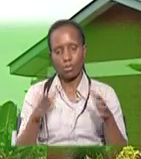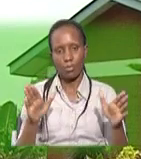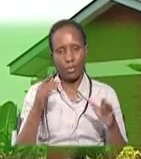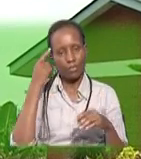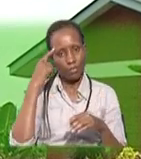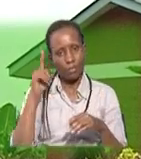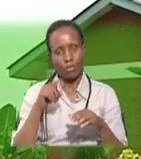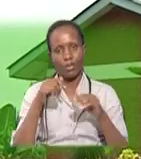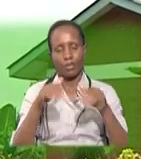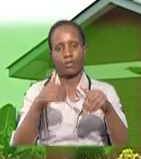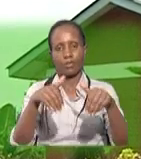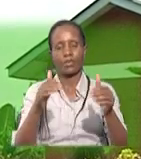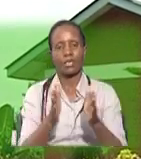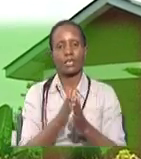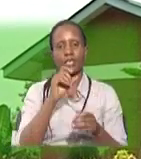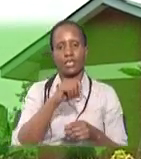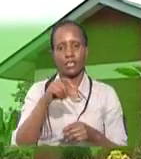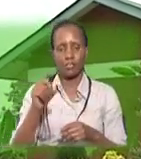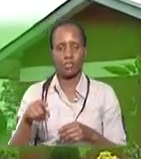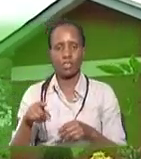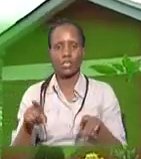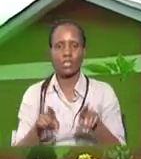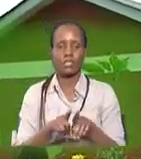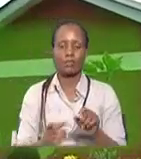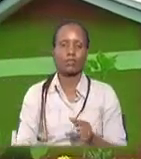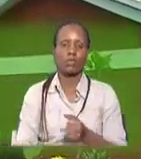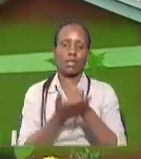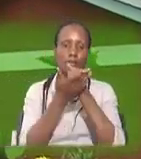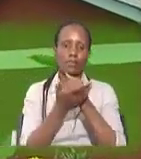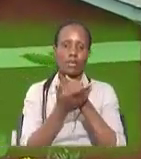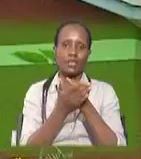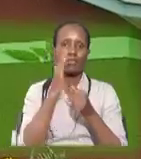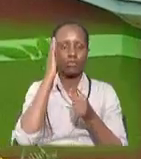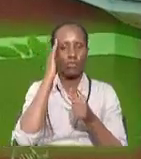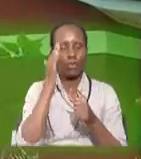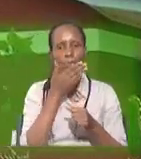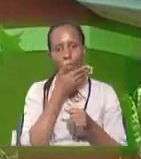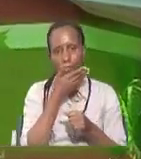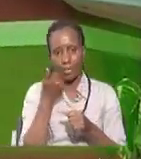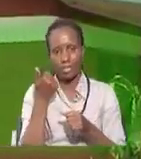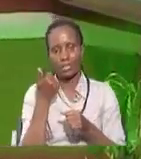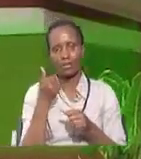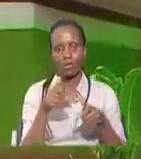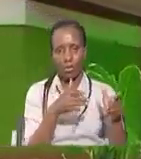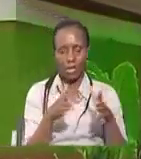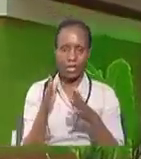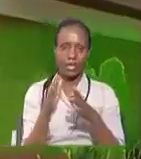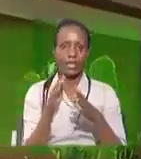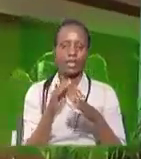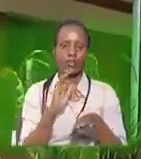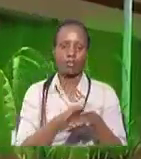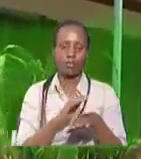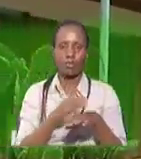up for irrigation. It was intended to help in identifying appropriate irrigated crop